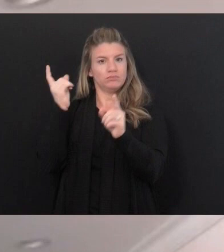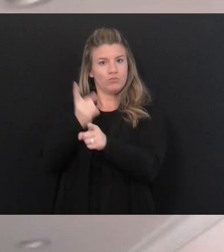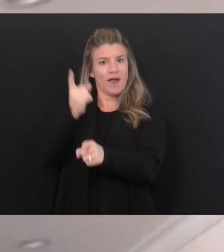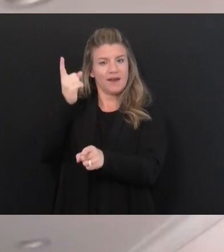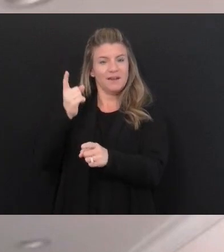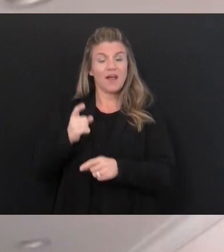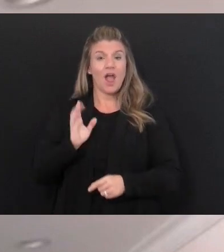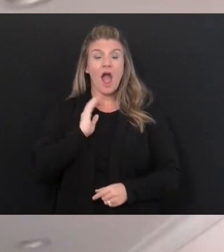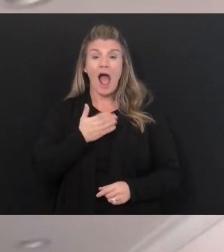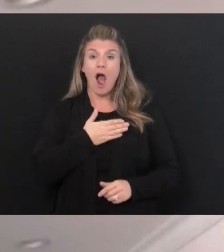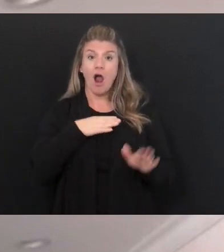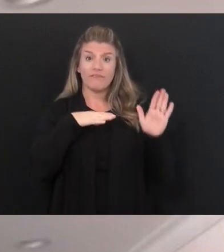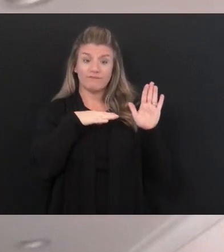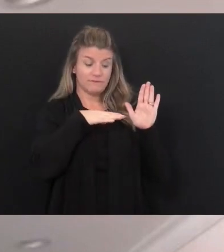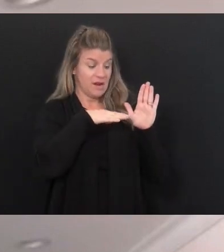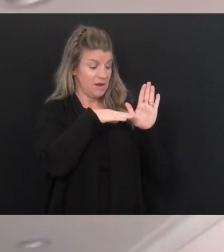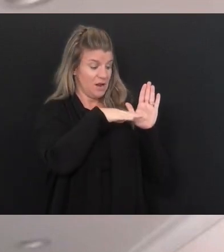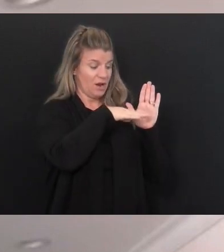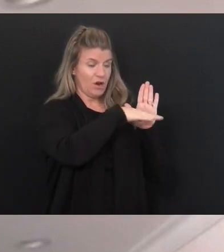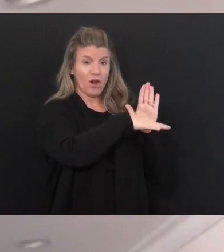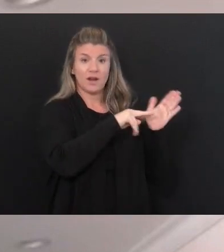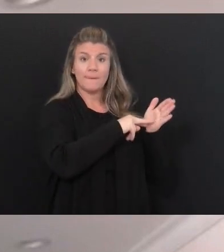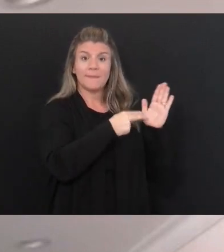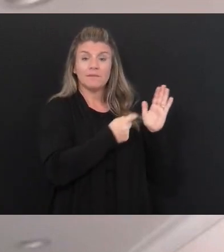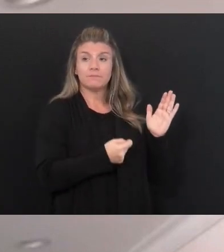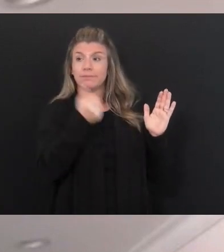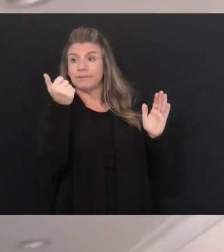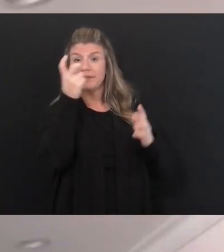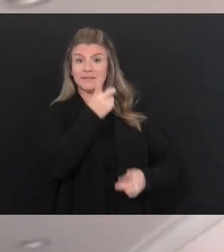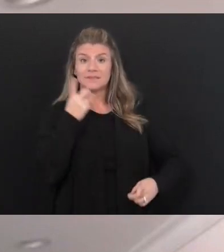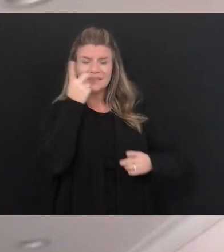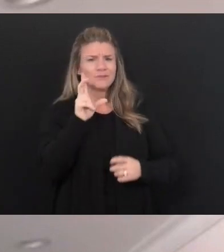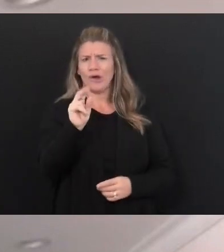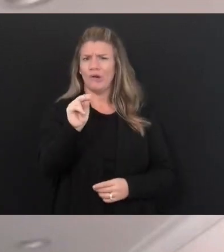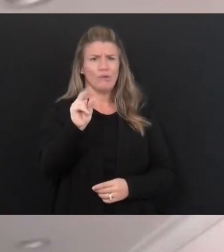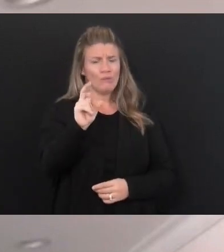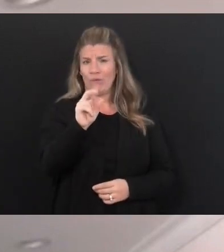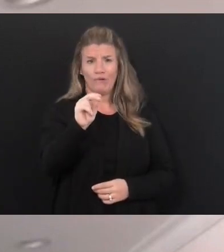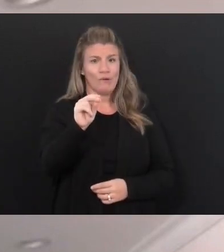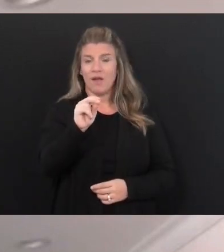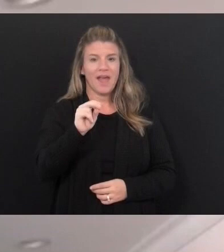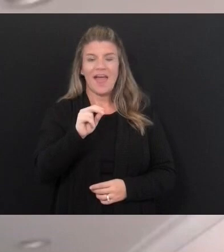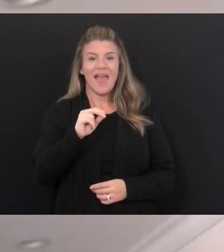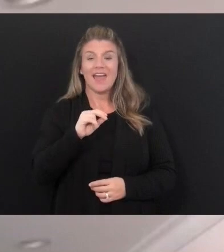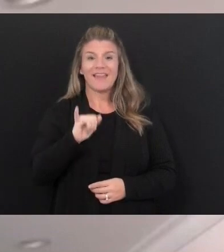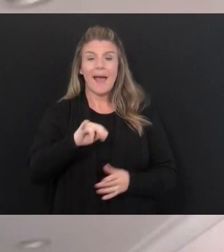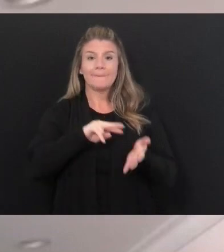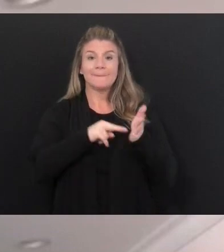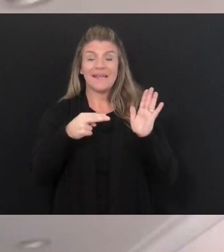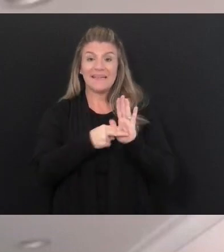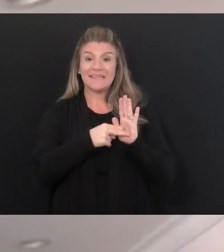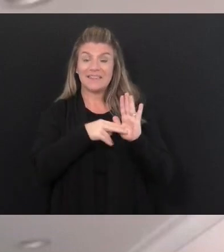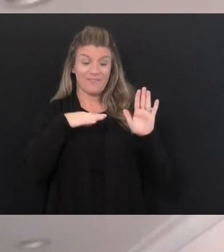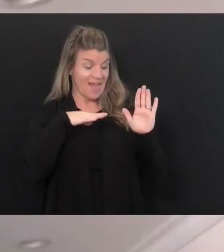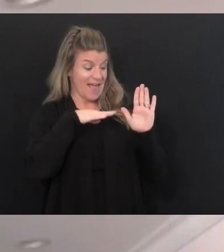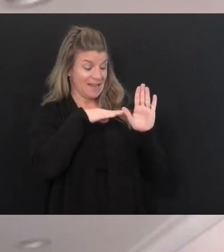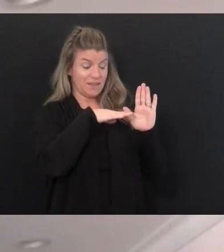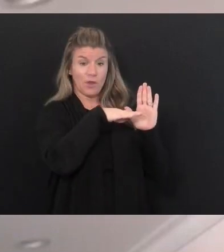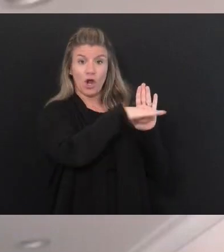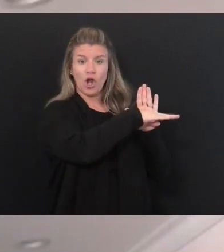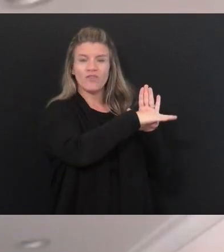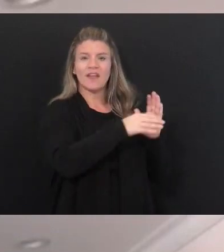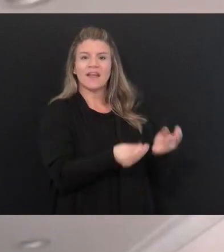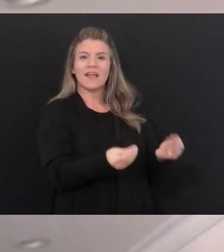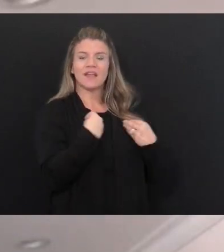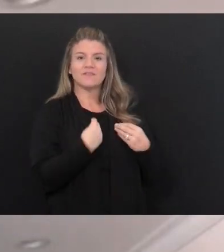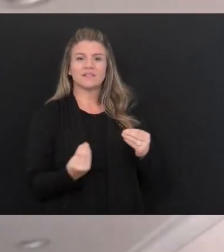is not getting rid of the virus. The flattening of the curve, which West Virginia people did great, is really about buying more time. And the governor